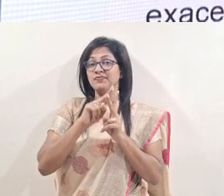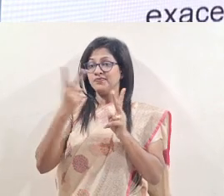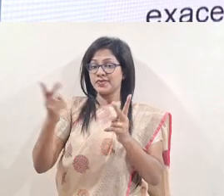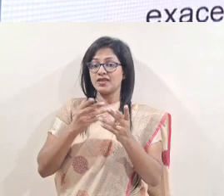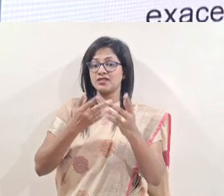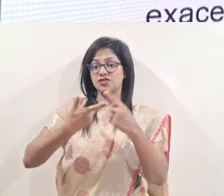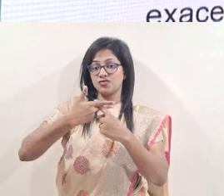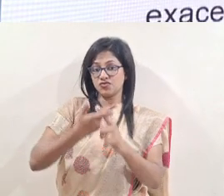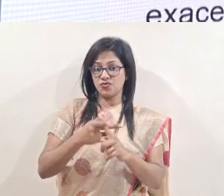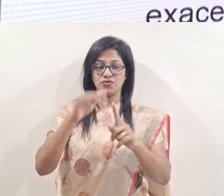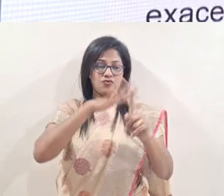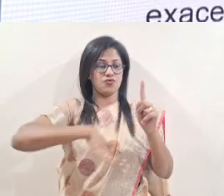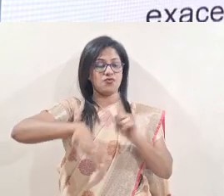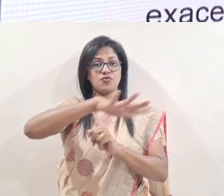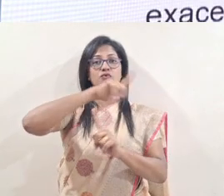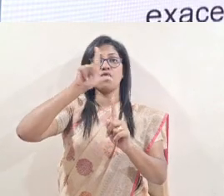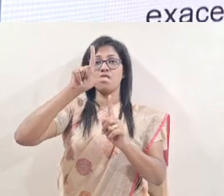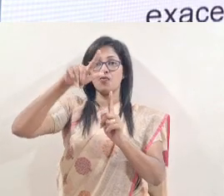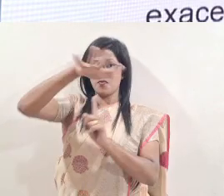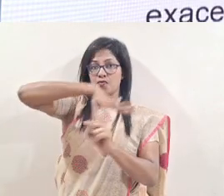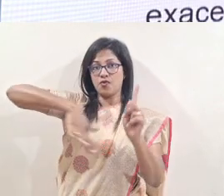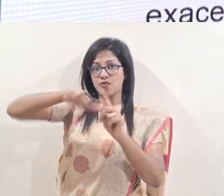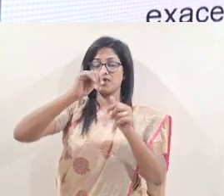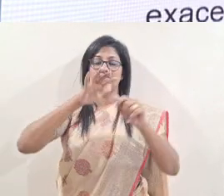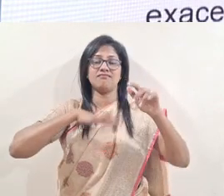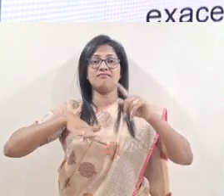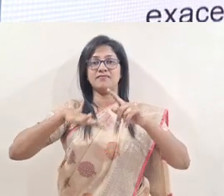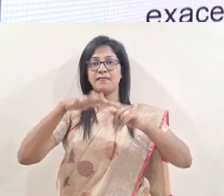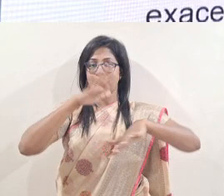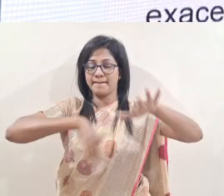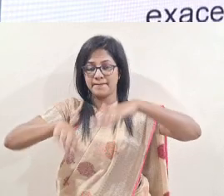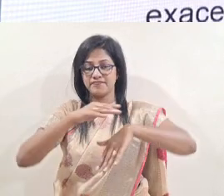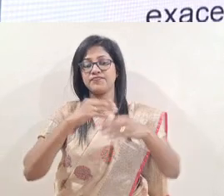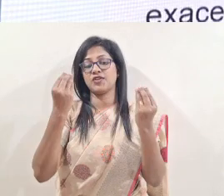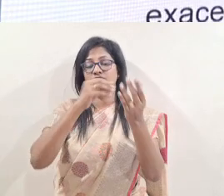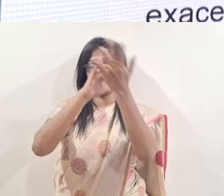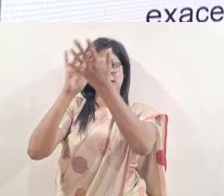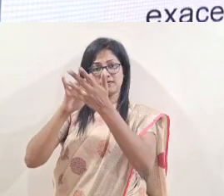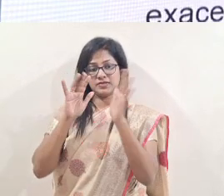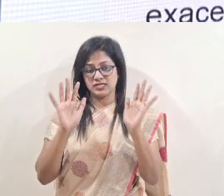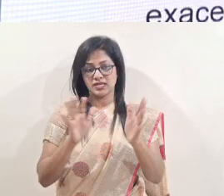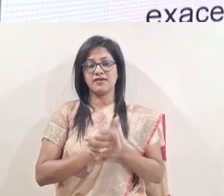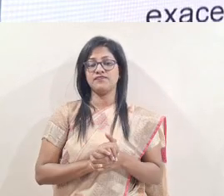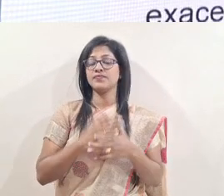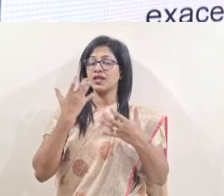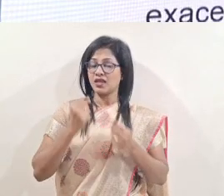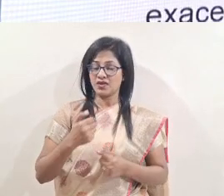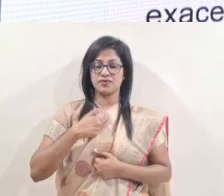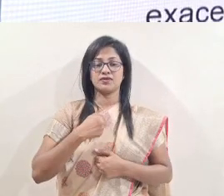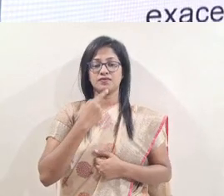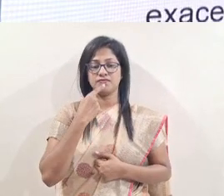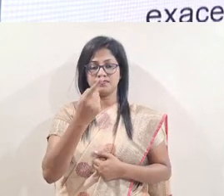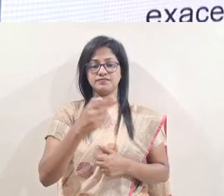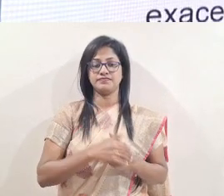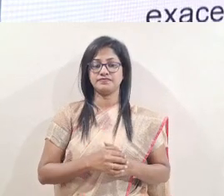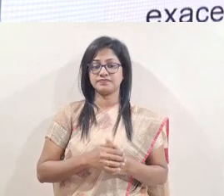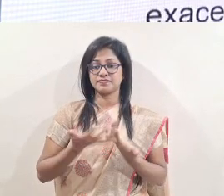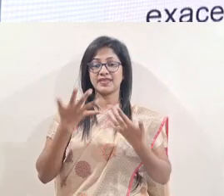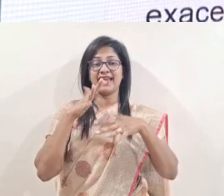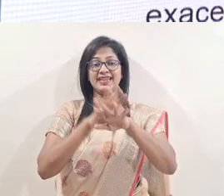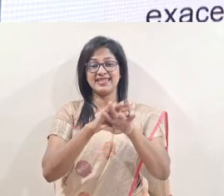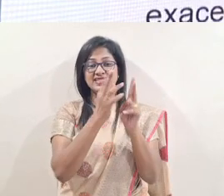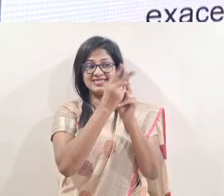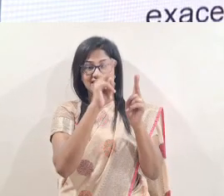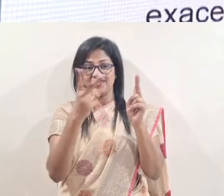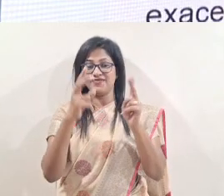being in place in few areas. So I would like to say that integration of all these components of